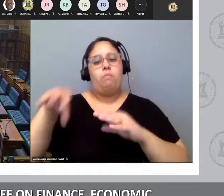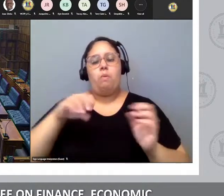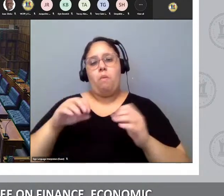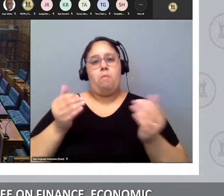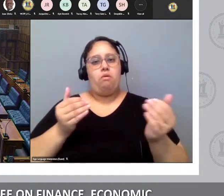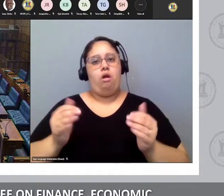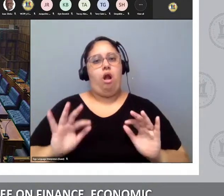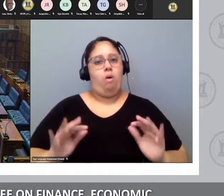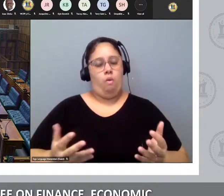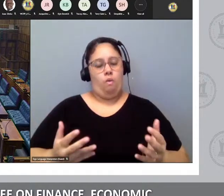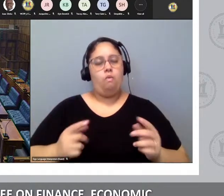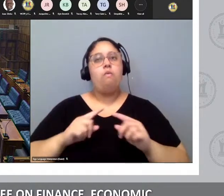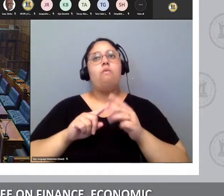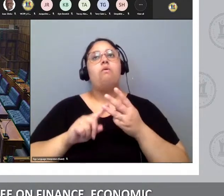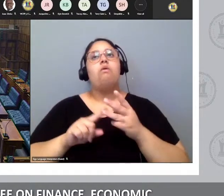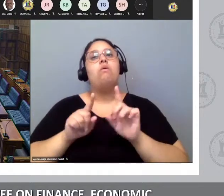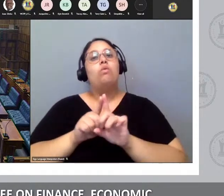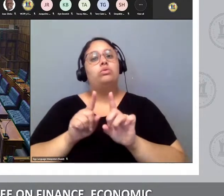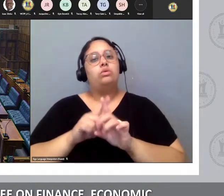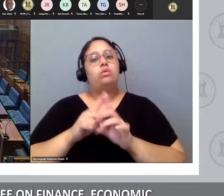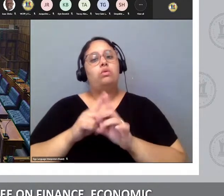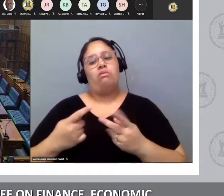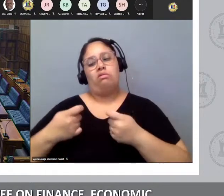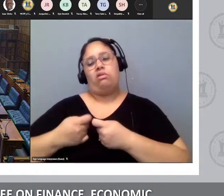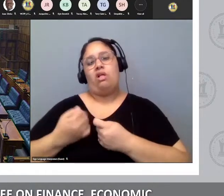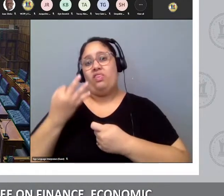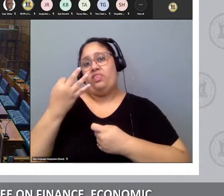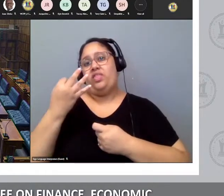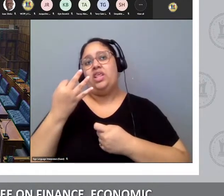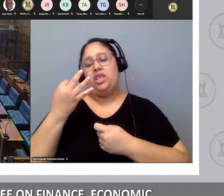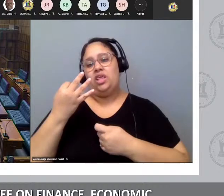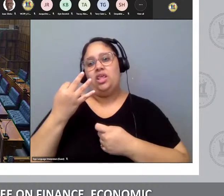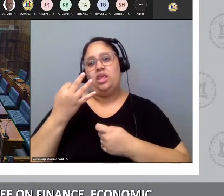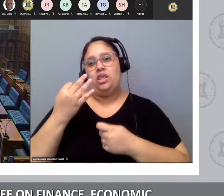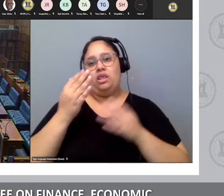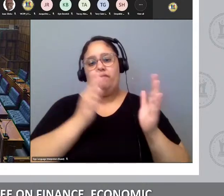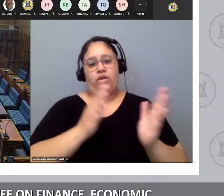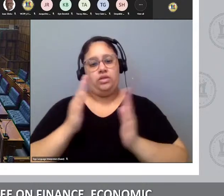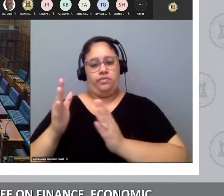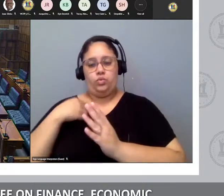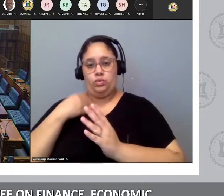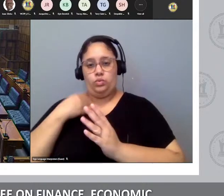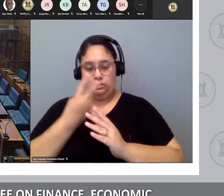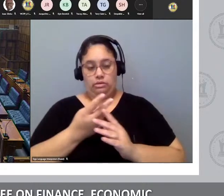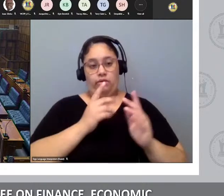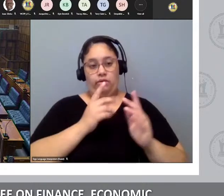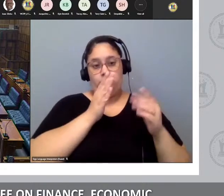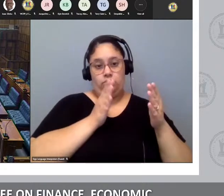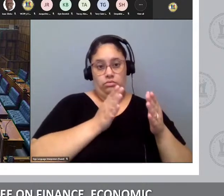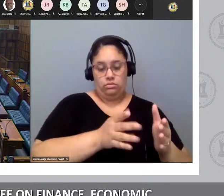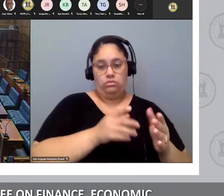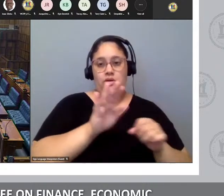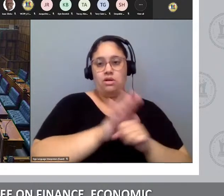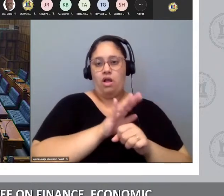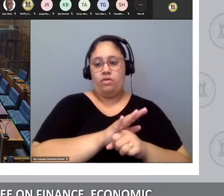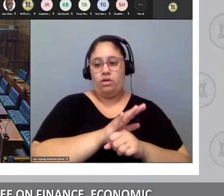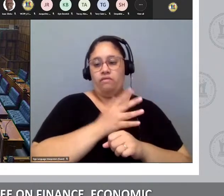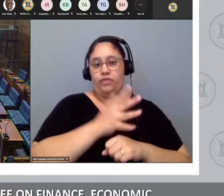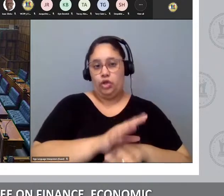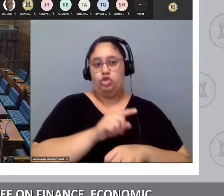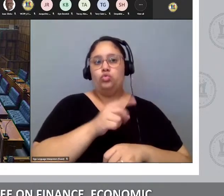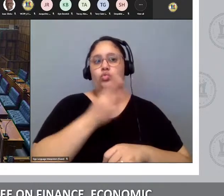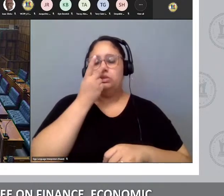also contributed to three phenomena as we see it the first one Captain Jones covered was that you're seeing the